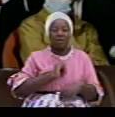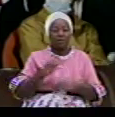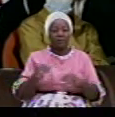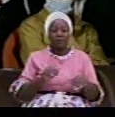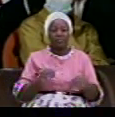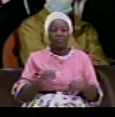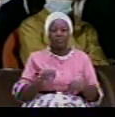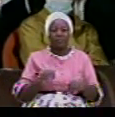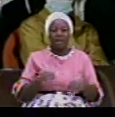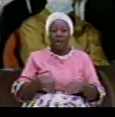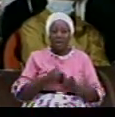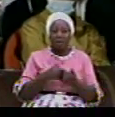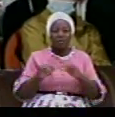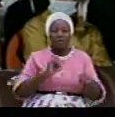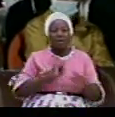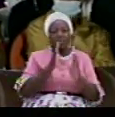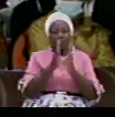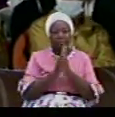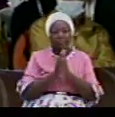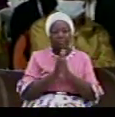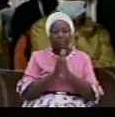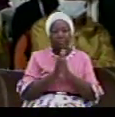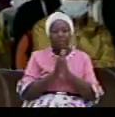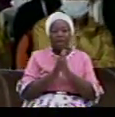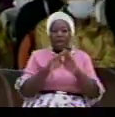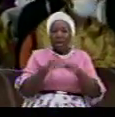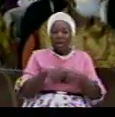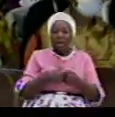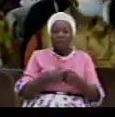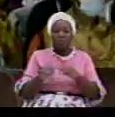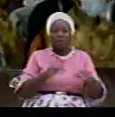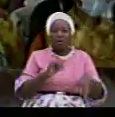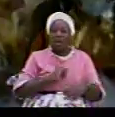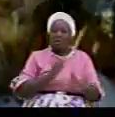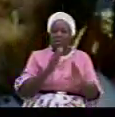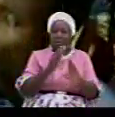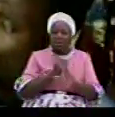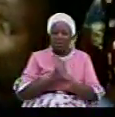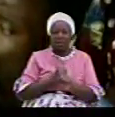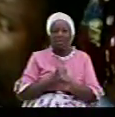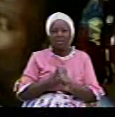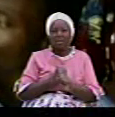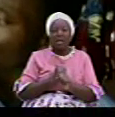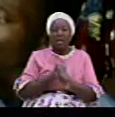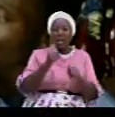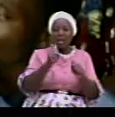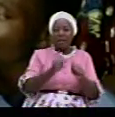How do I pray? How do I take everything